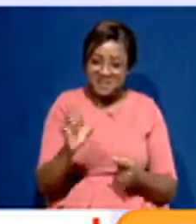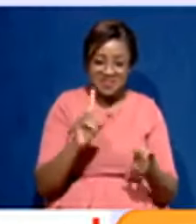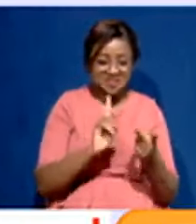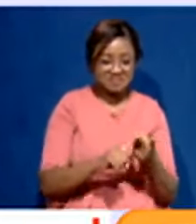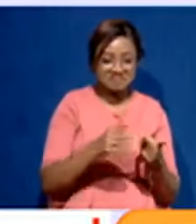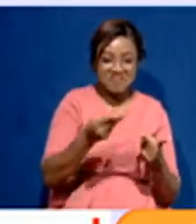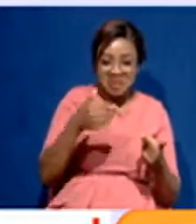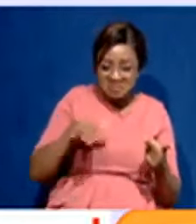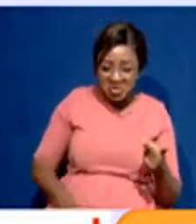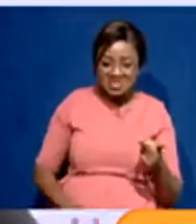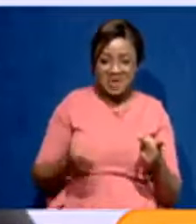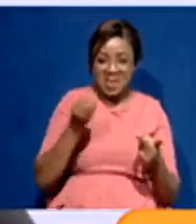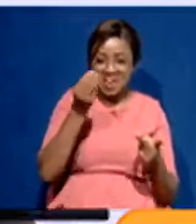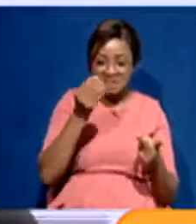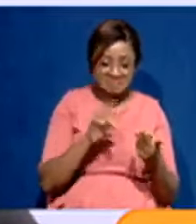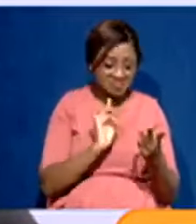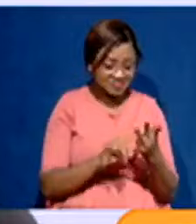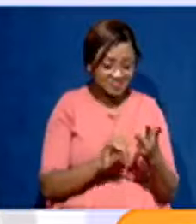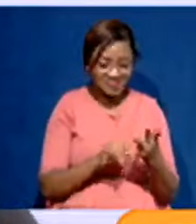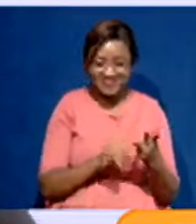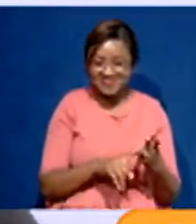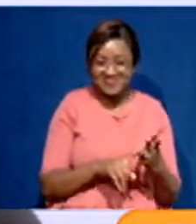us with pocket money and